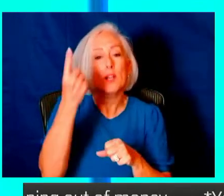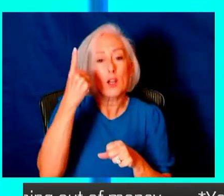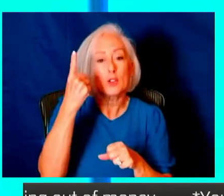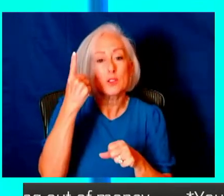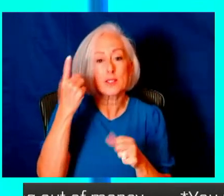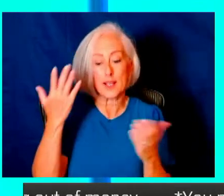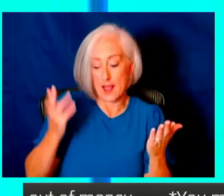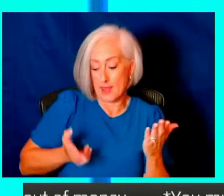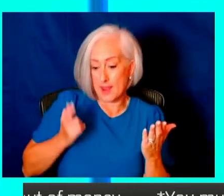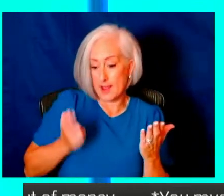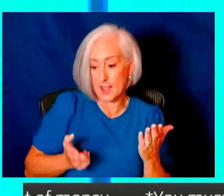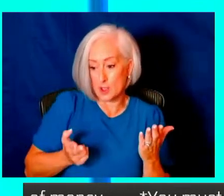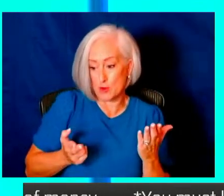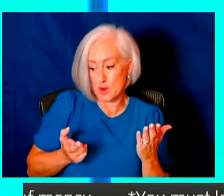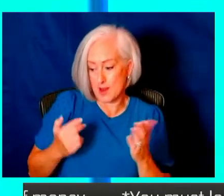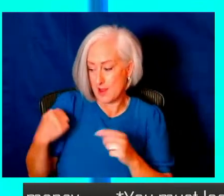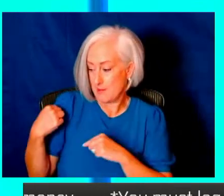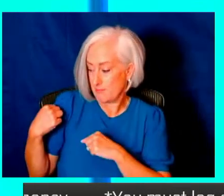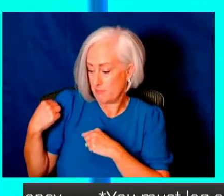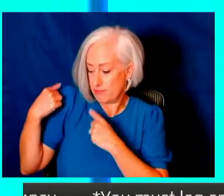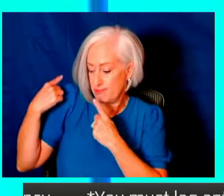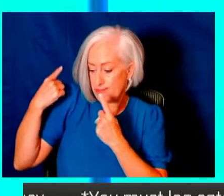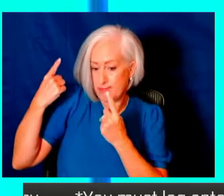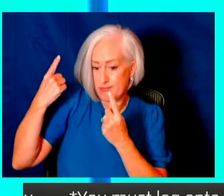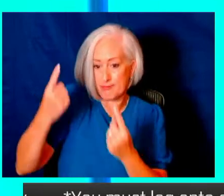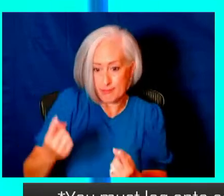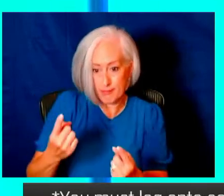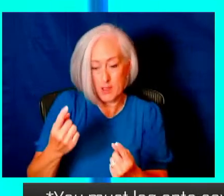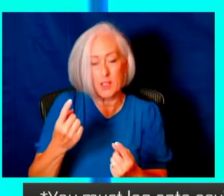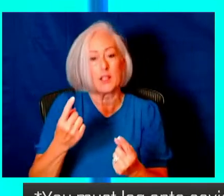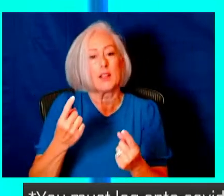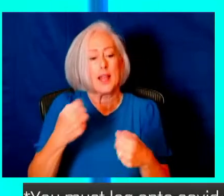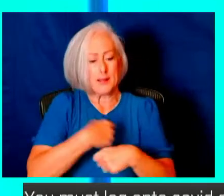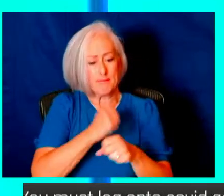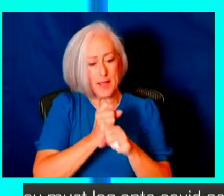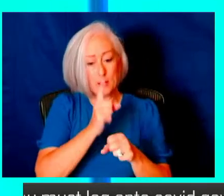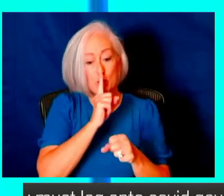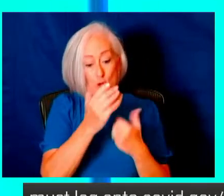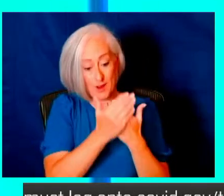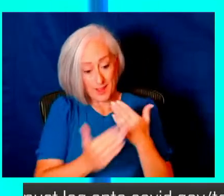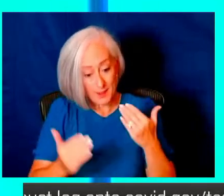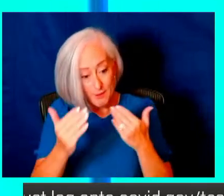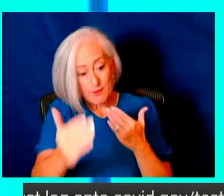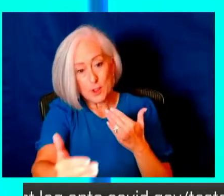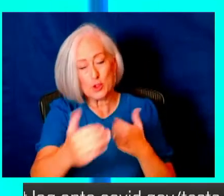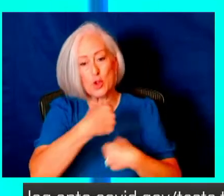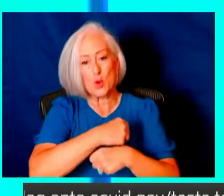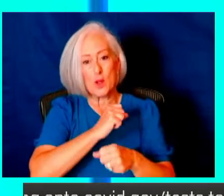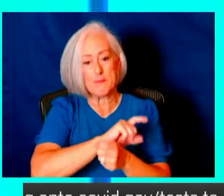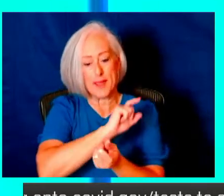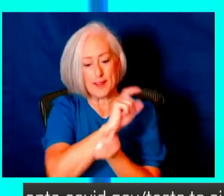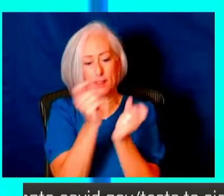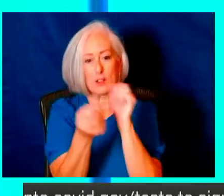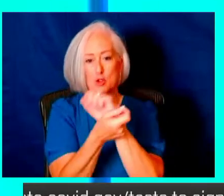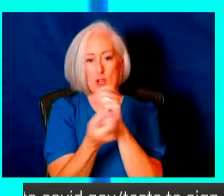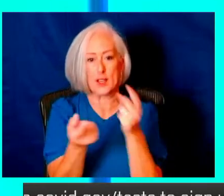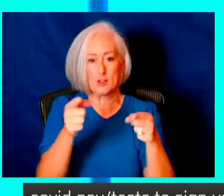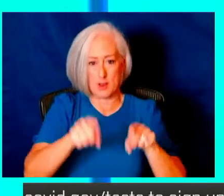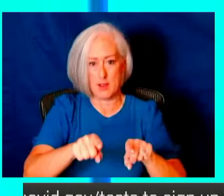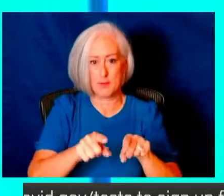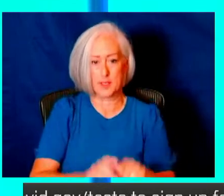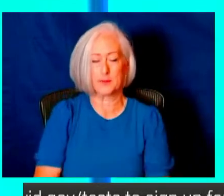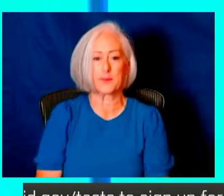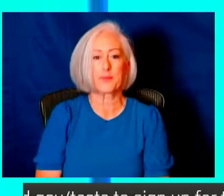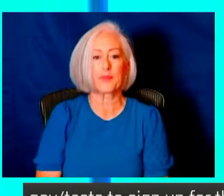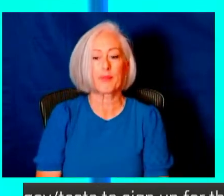here, and to make sure that we are working to change. And then when people are saying